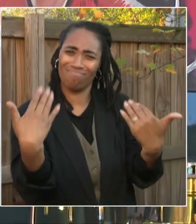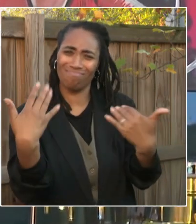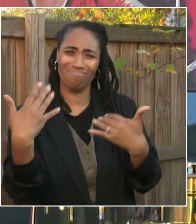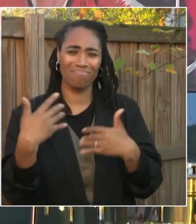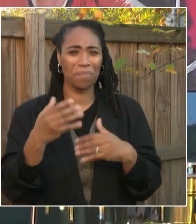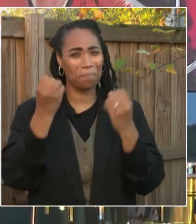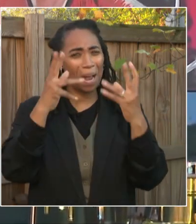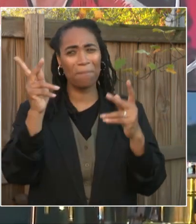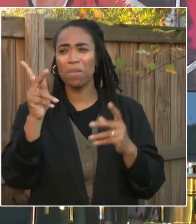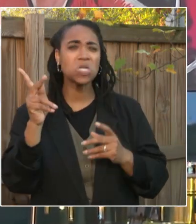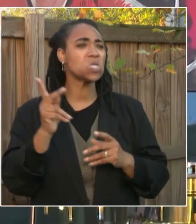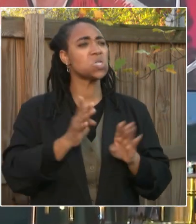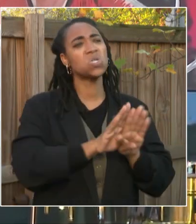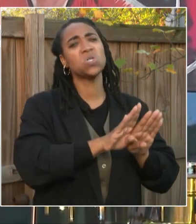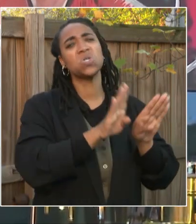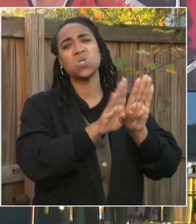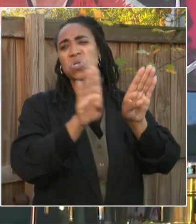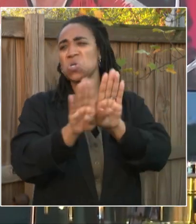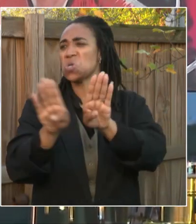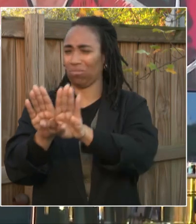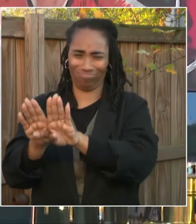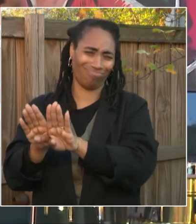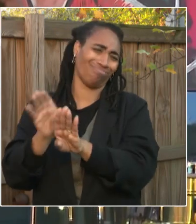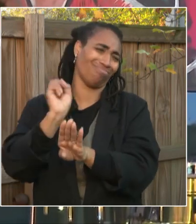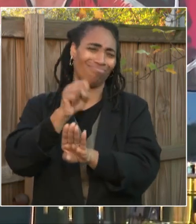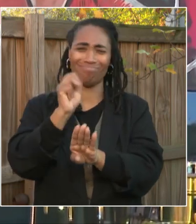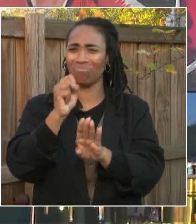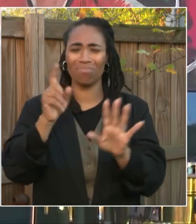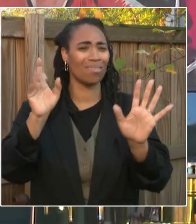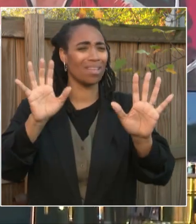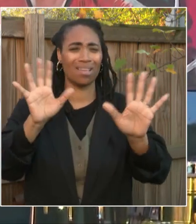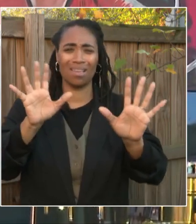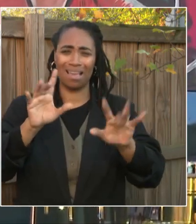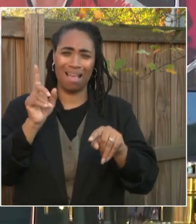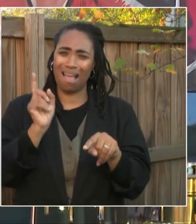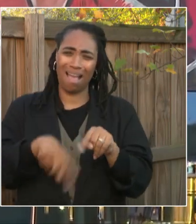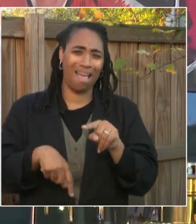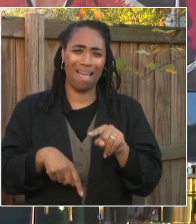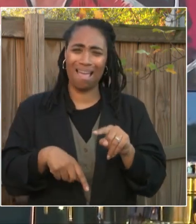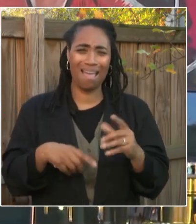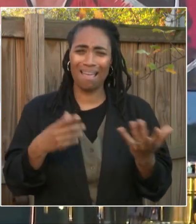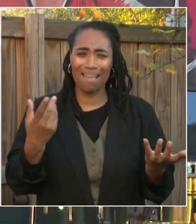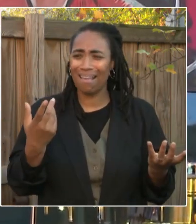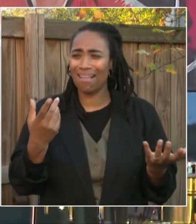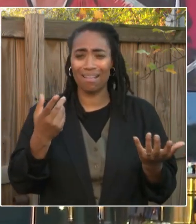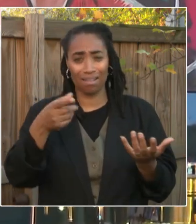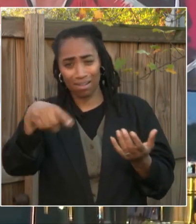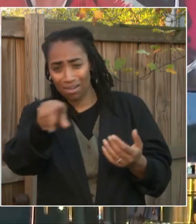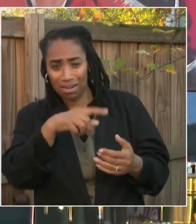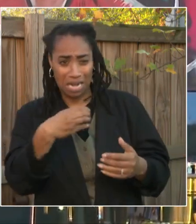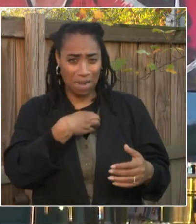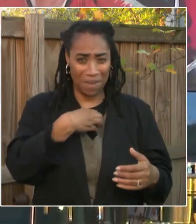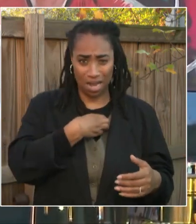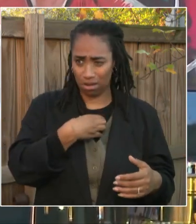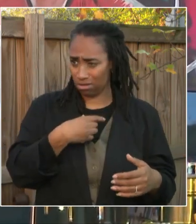can't complain if the people are not ready. So we're going to be training our young people how to do sound engineering, live